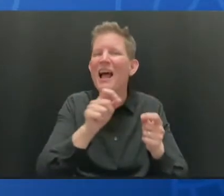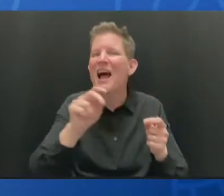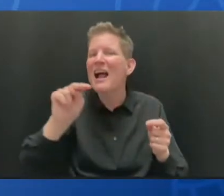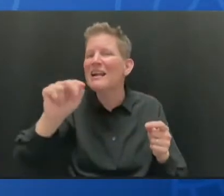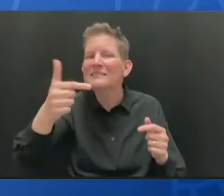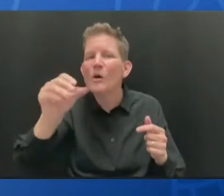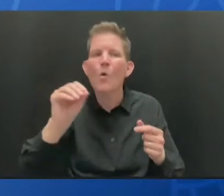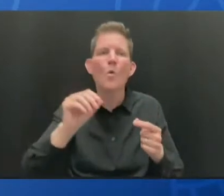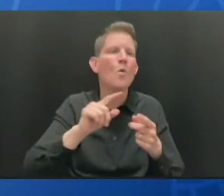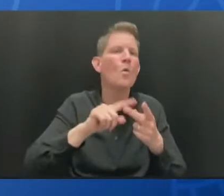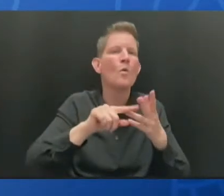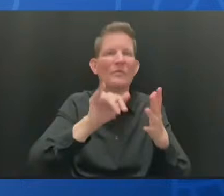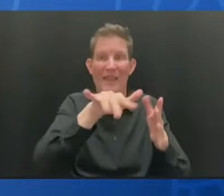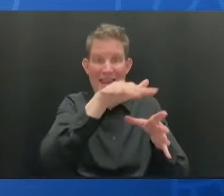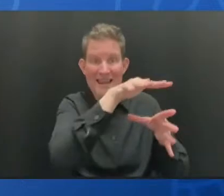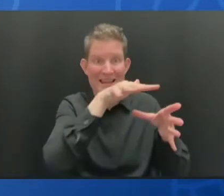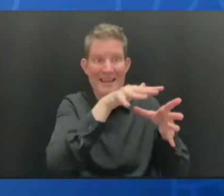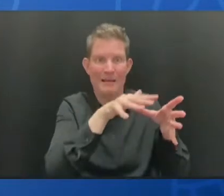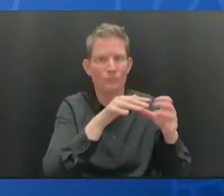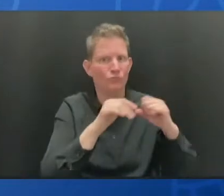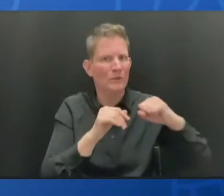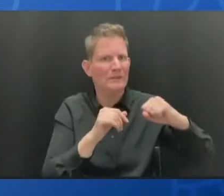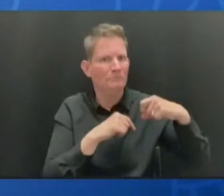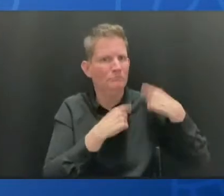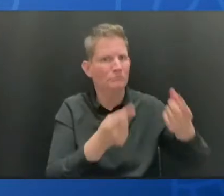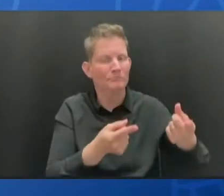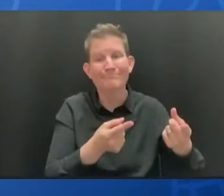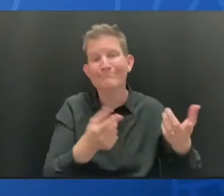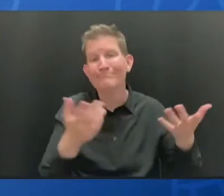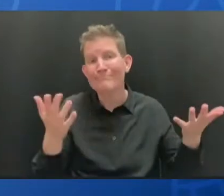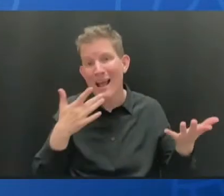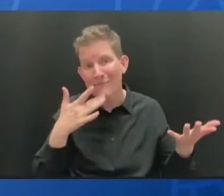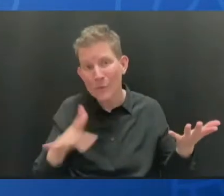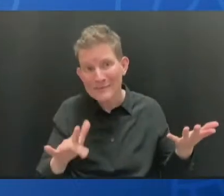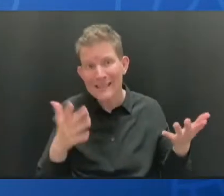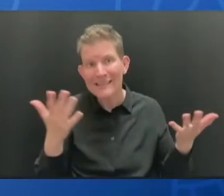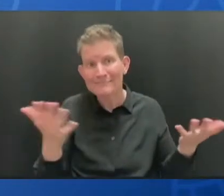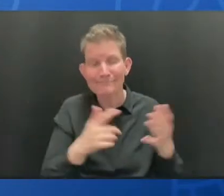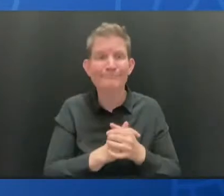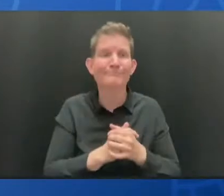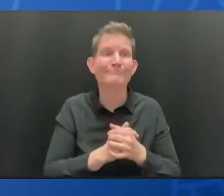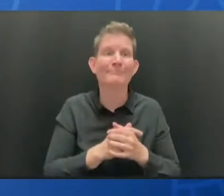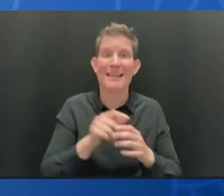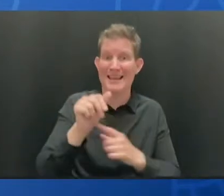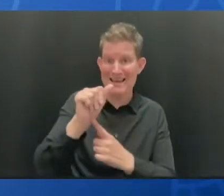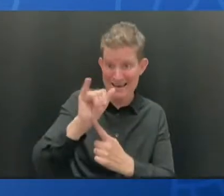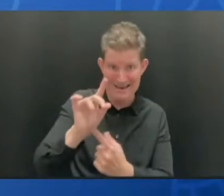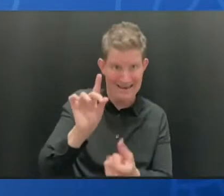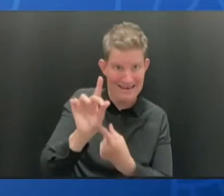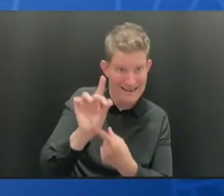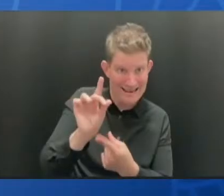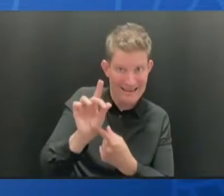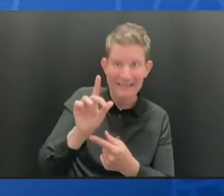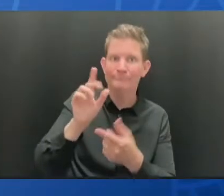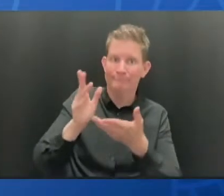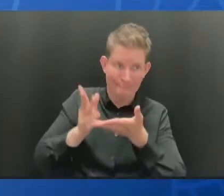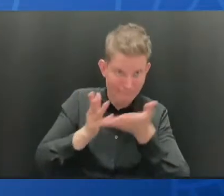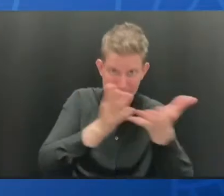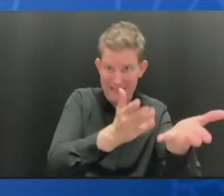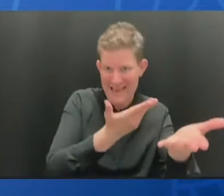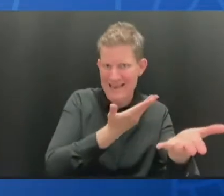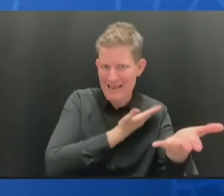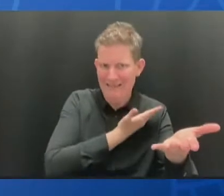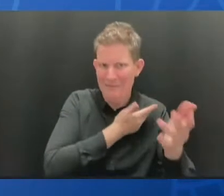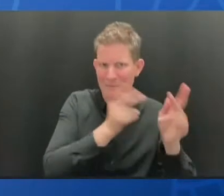is unfortunate because the issue here is getting aid to Gazans. And then suddenly it moves into complaints about